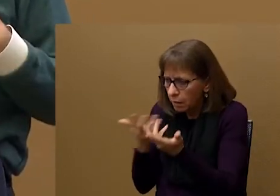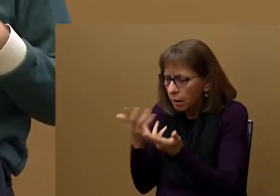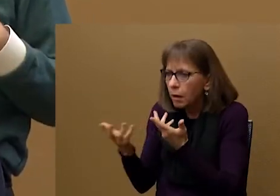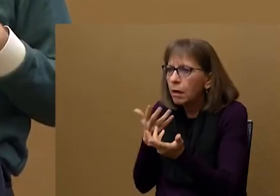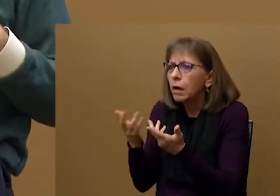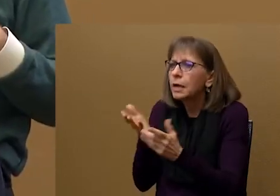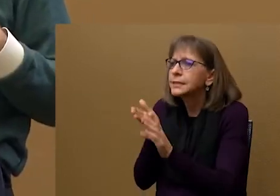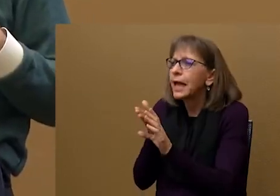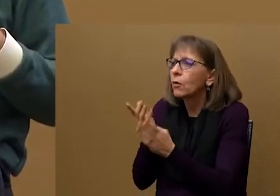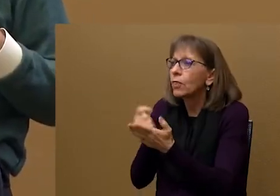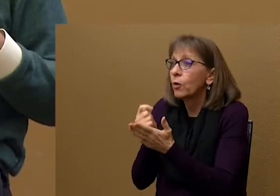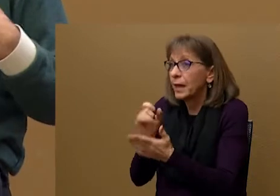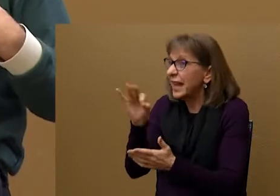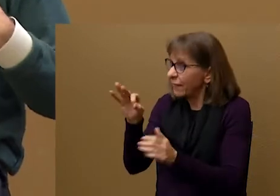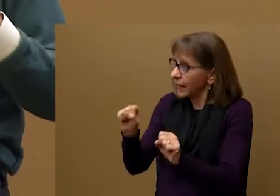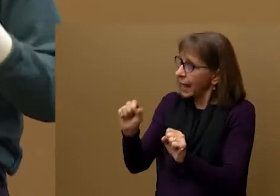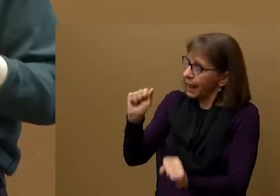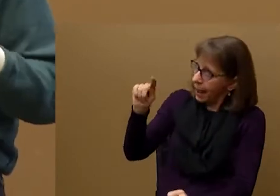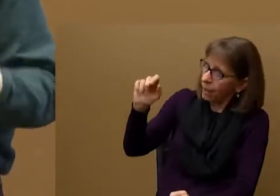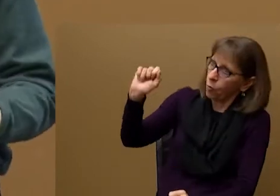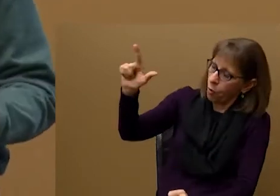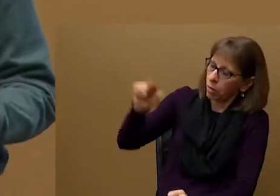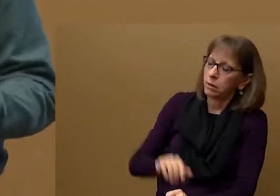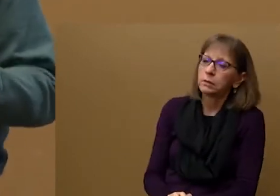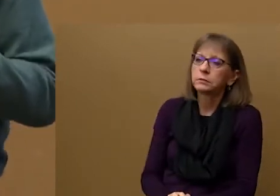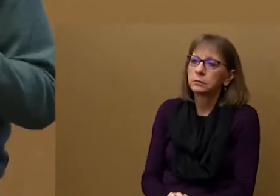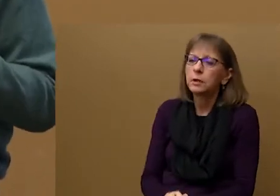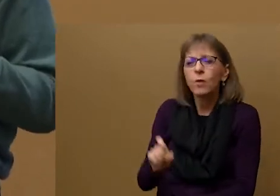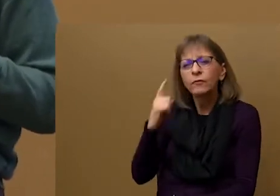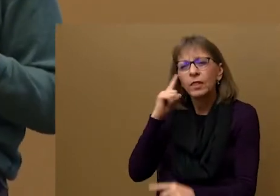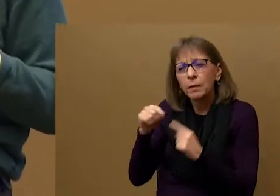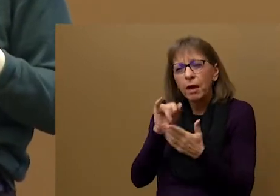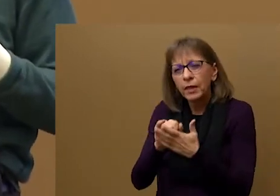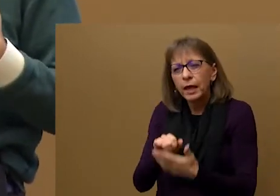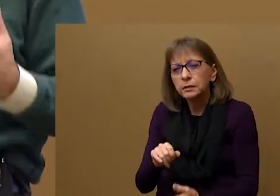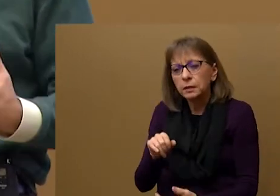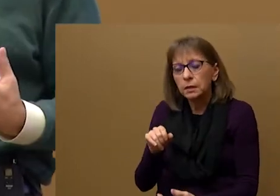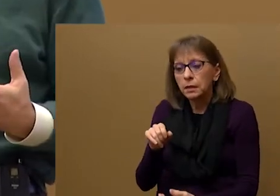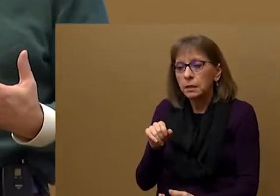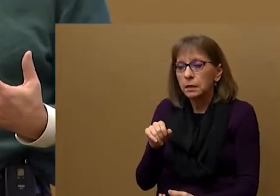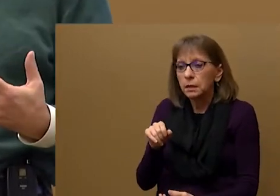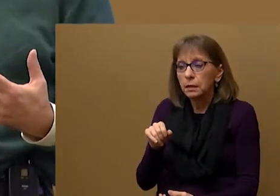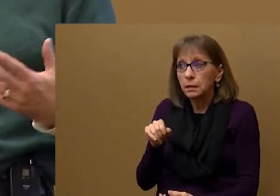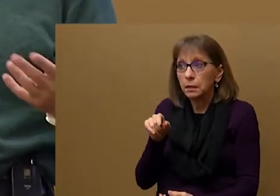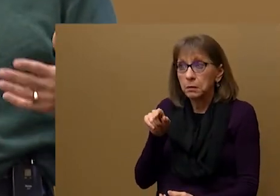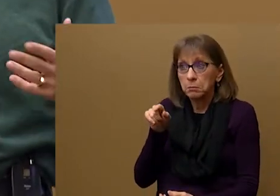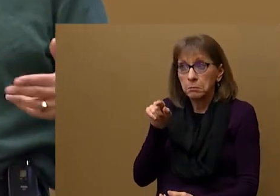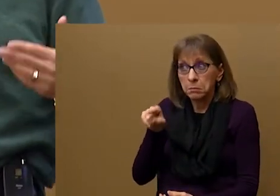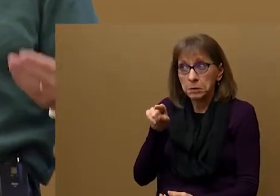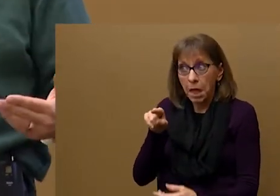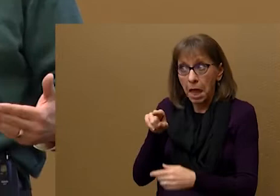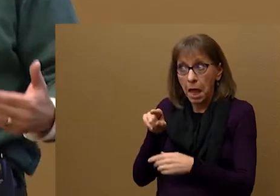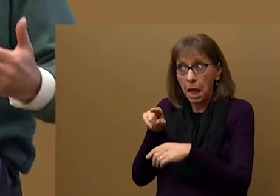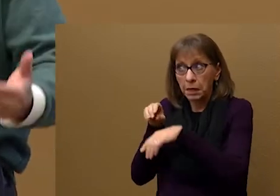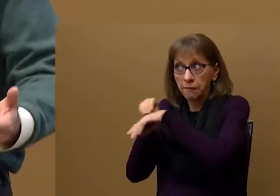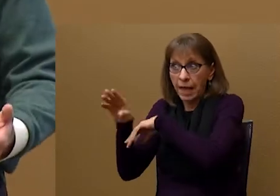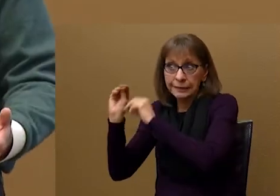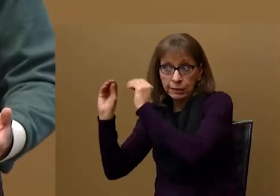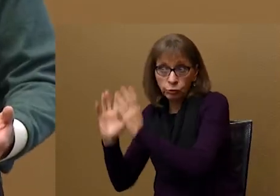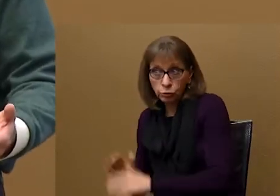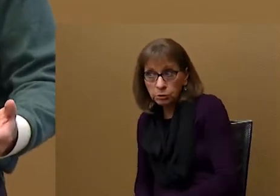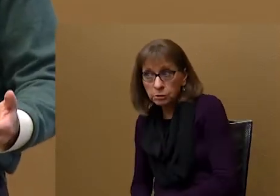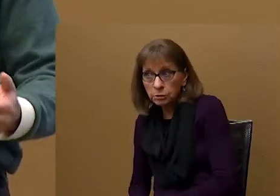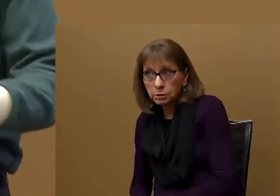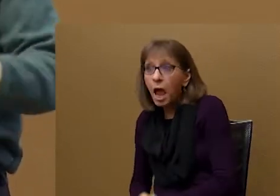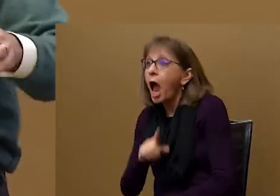how we do psychotherapy with them, if we can do it at all, and how we do counseling. And we have to think about that. Does that have bearing for